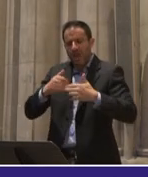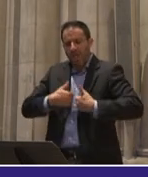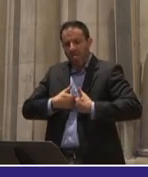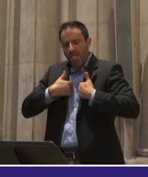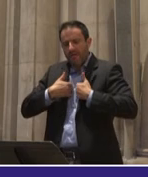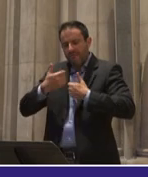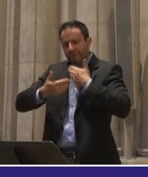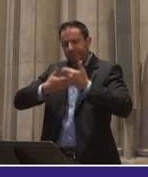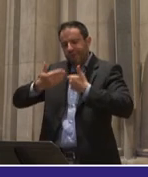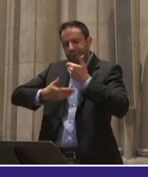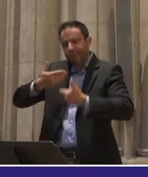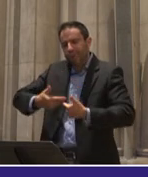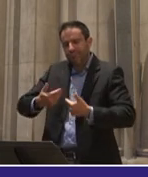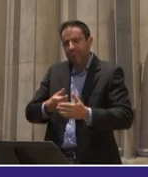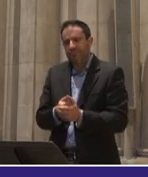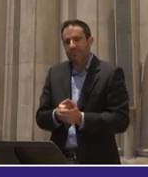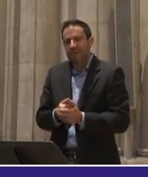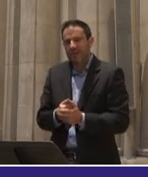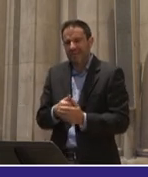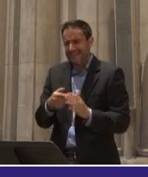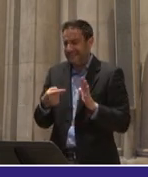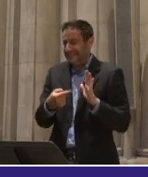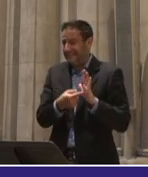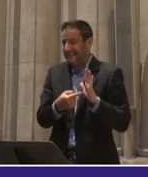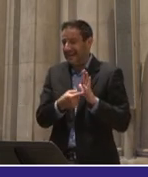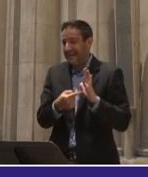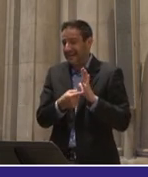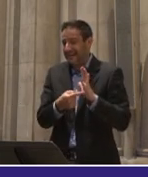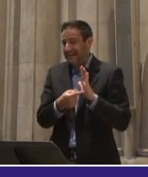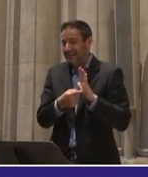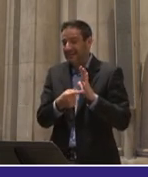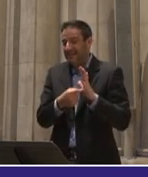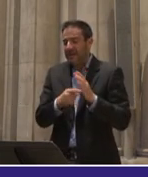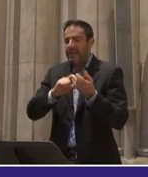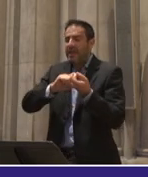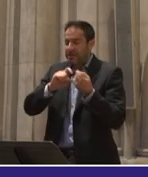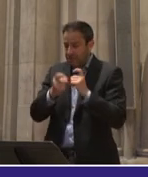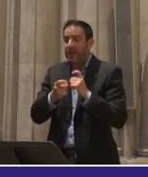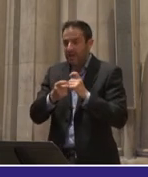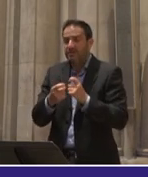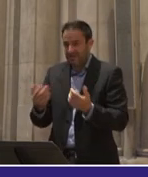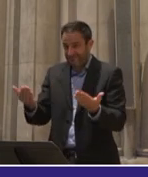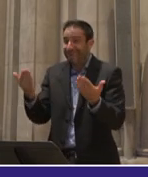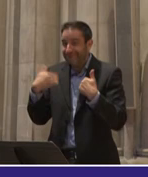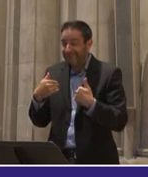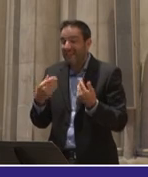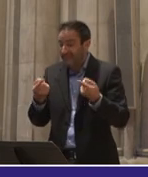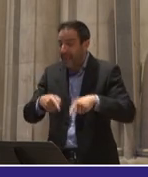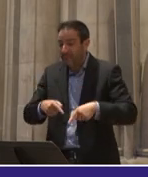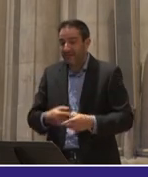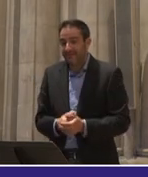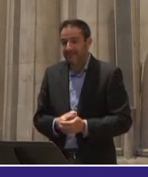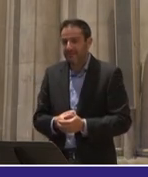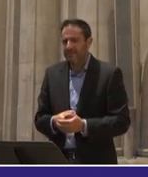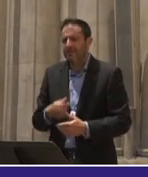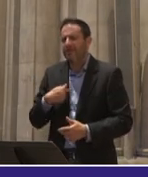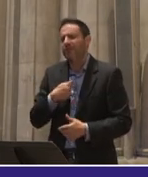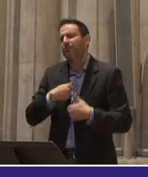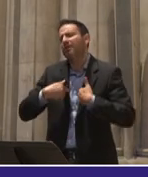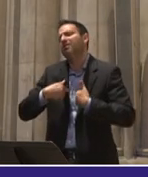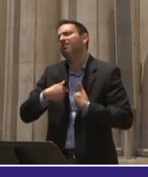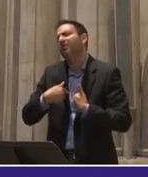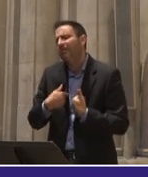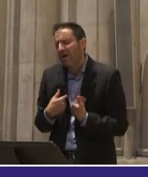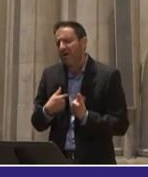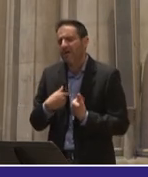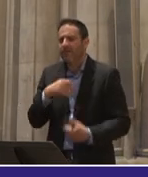pattern, that's often a sign to us that change, in fact, is coming. Because we're tired of